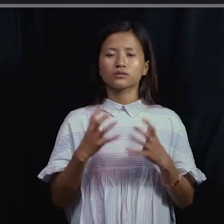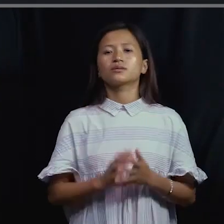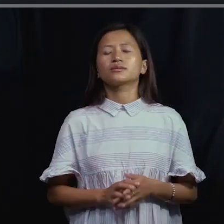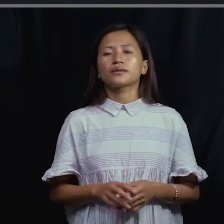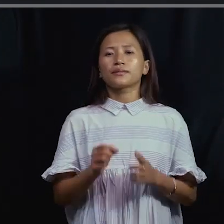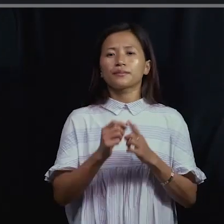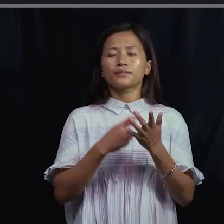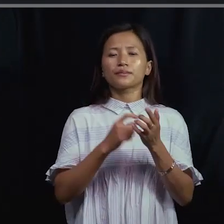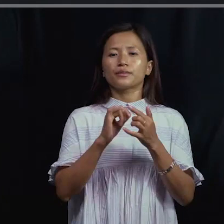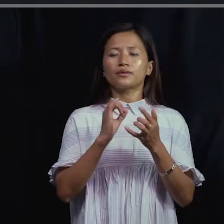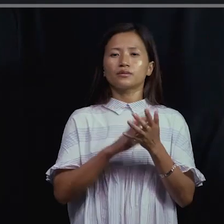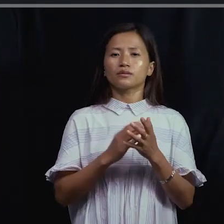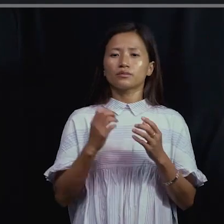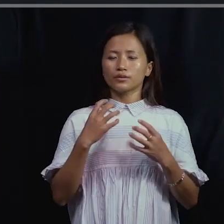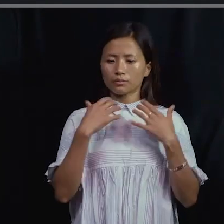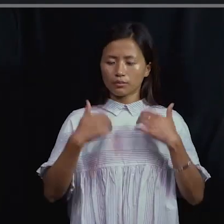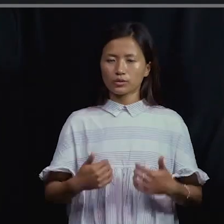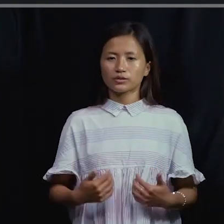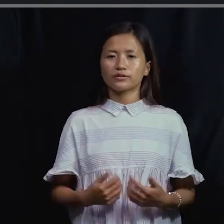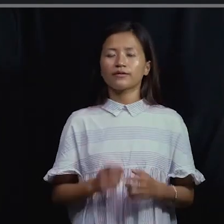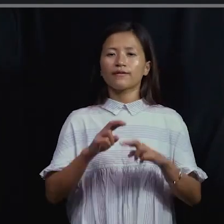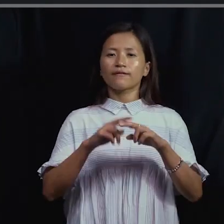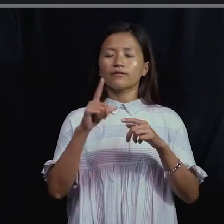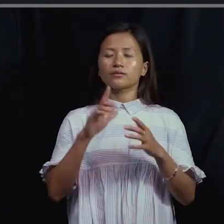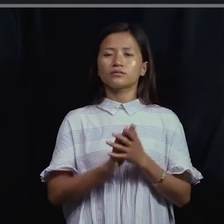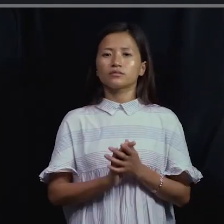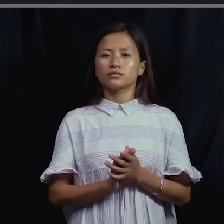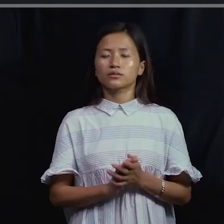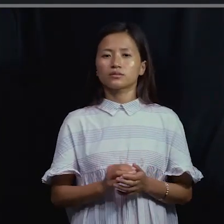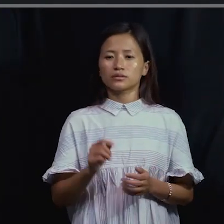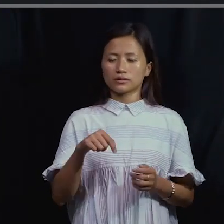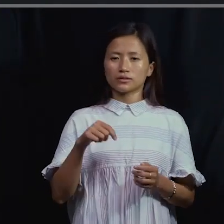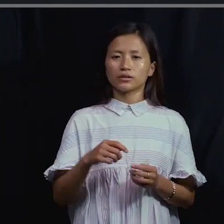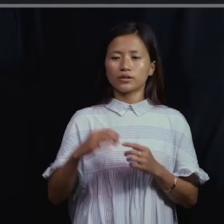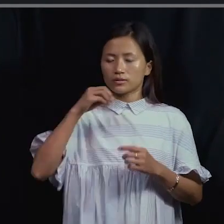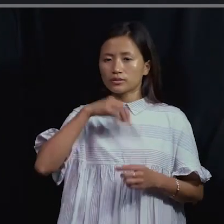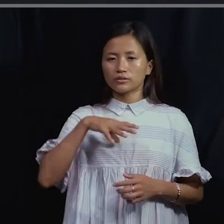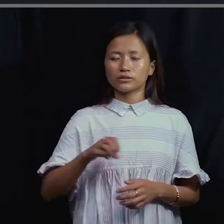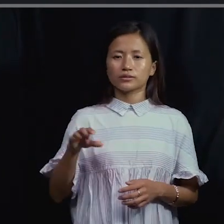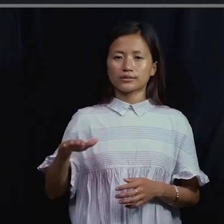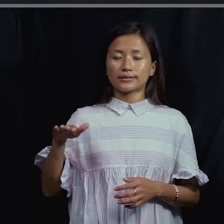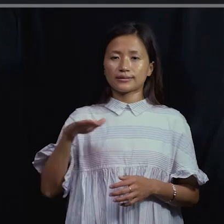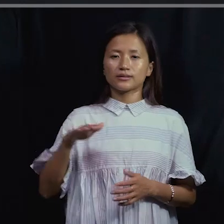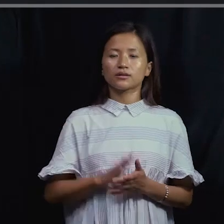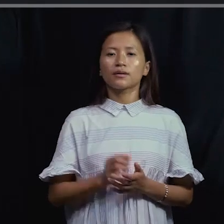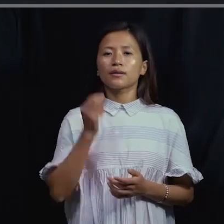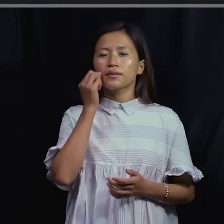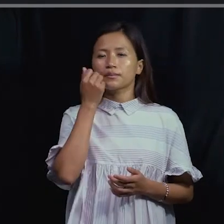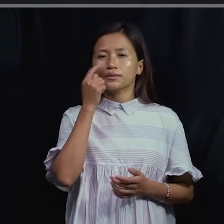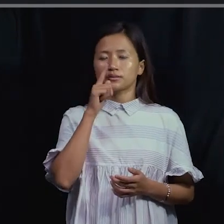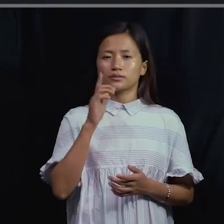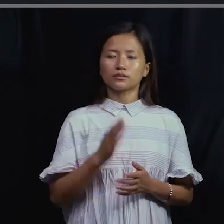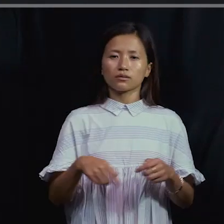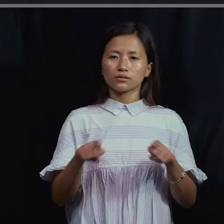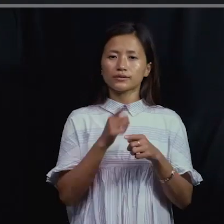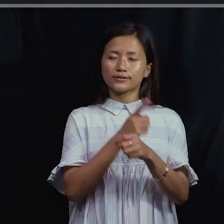then there is emotional fluctuation in the adolescent, isn't it? So teachers, parents and elders or the society